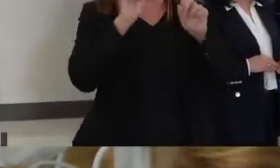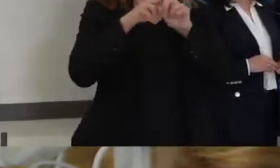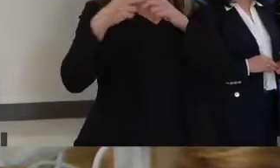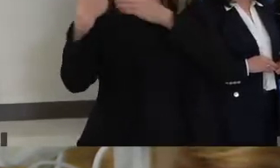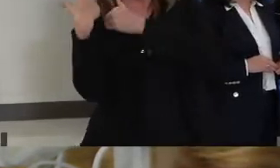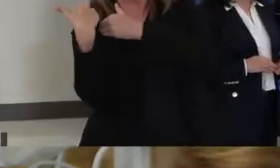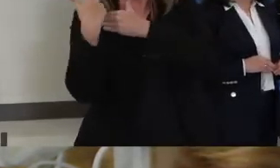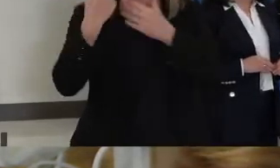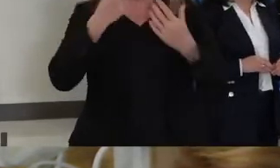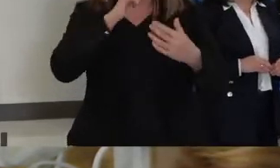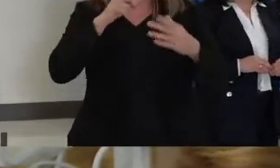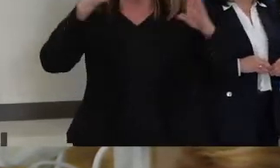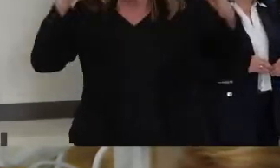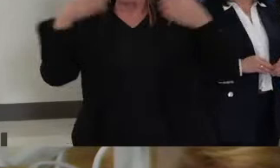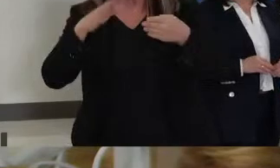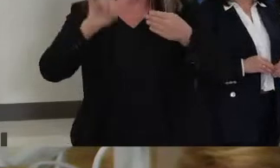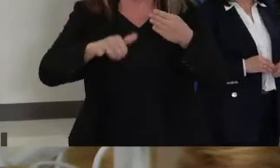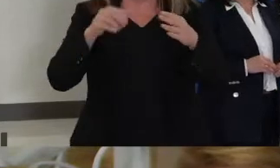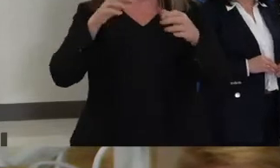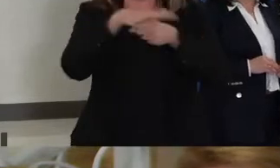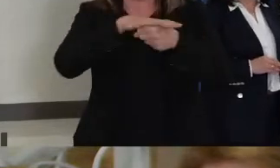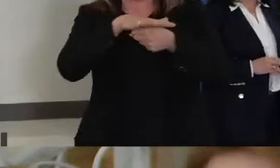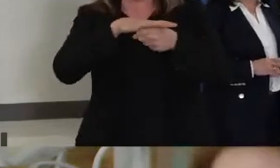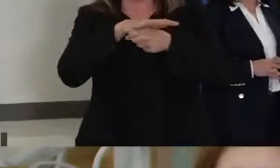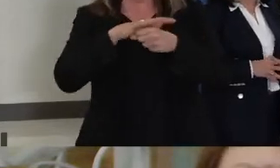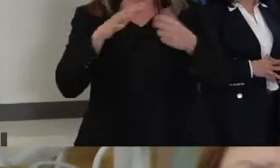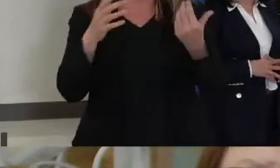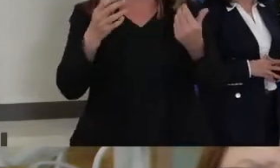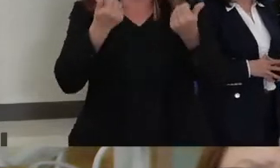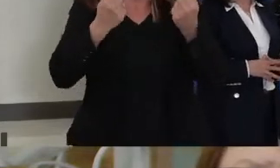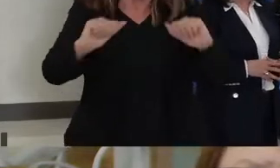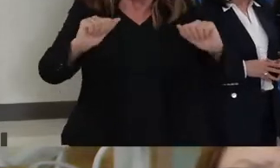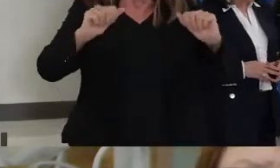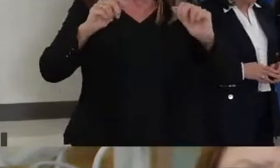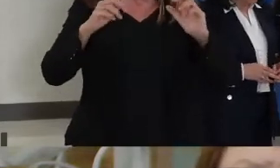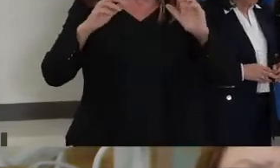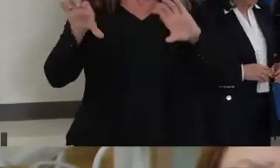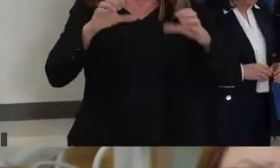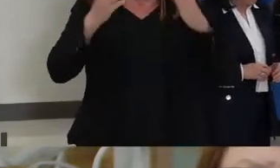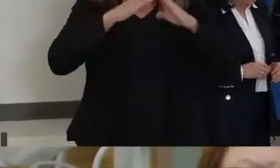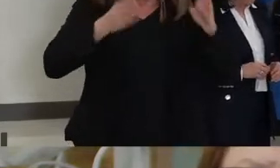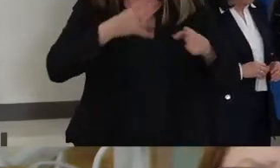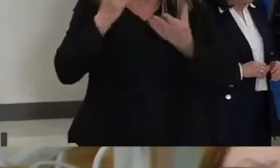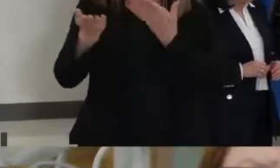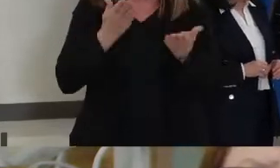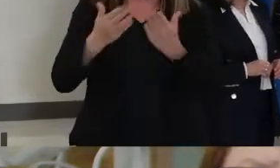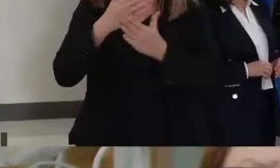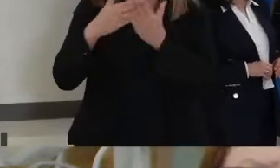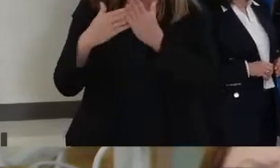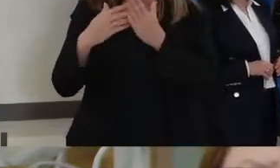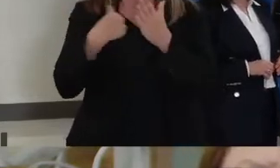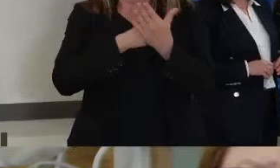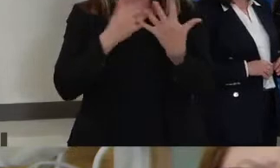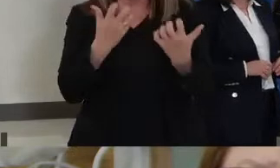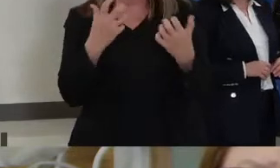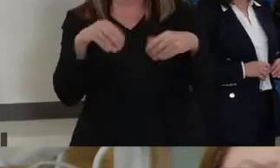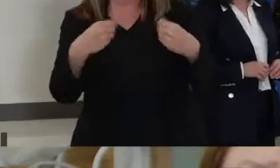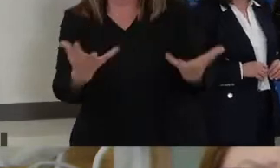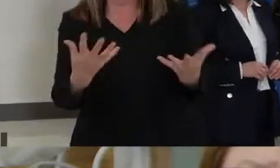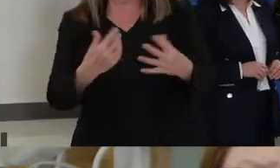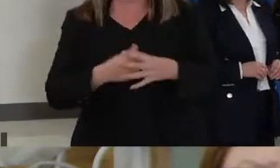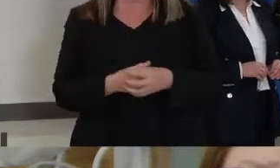focus in that space. And again, that's that integration on the housing and service component. And so we want